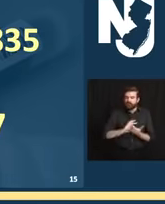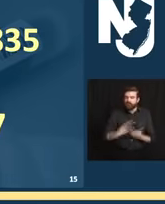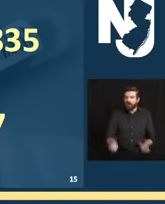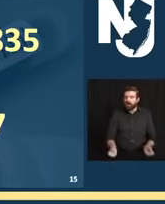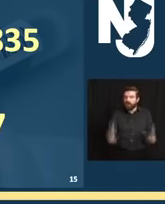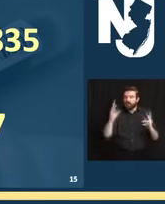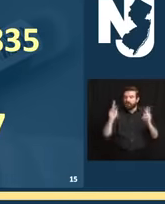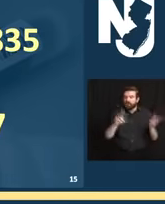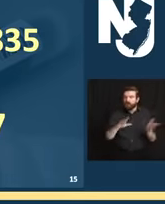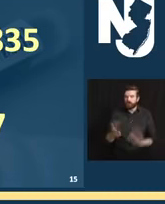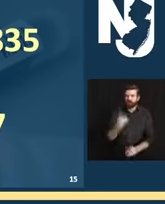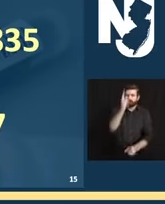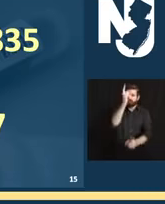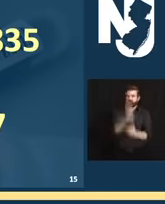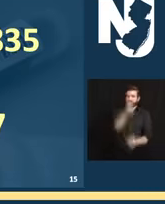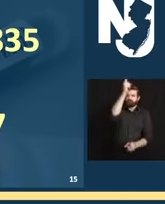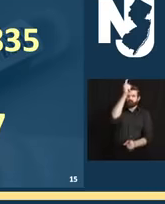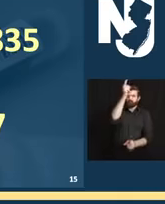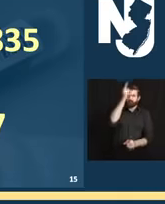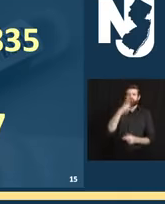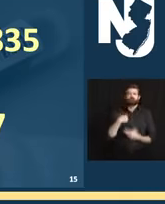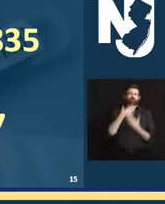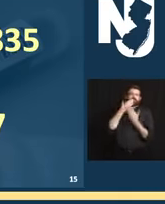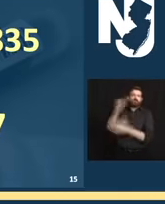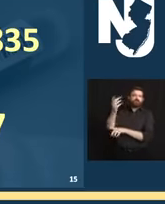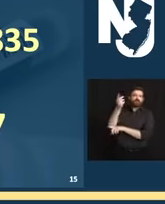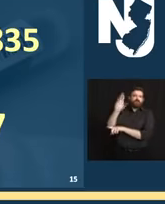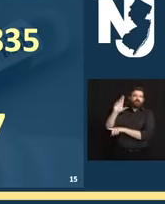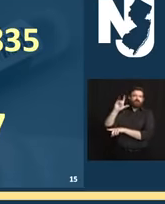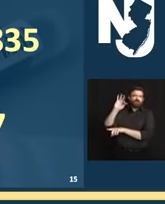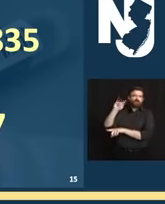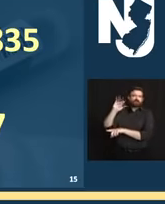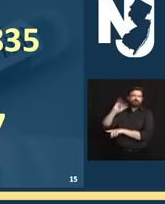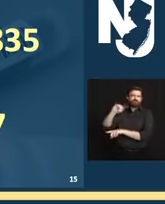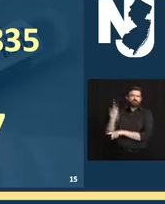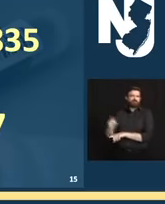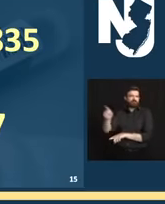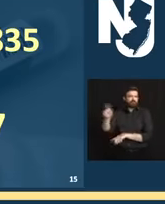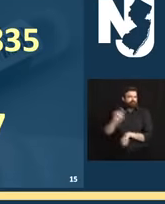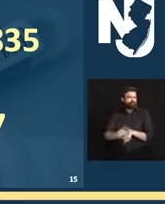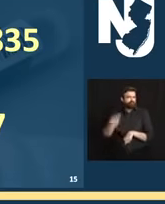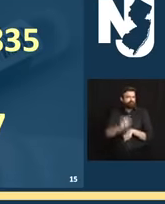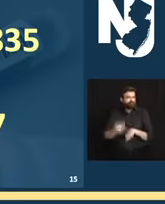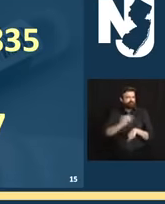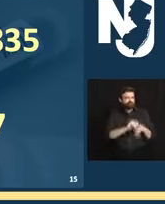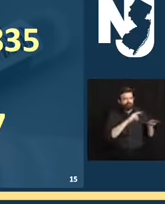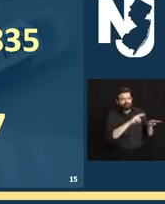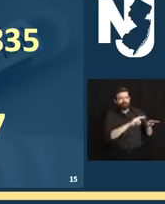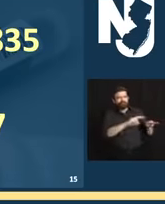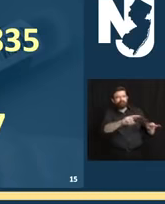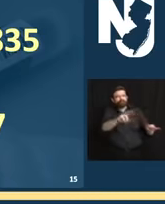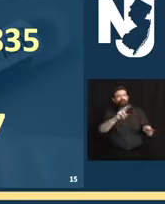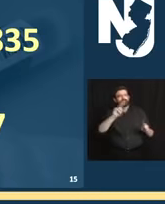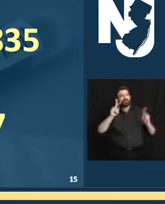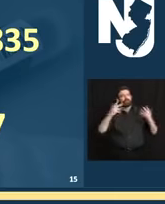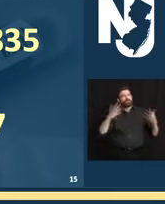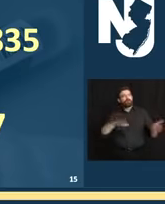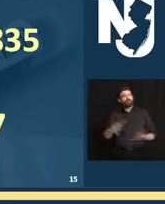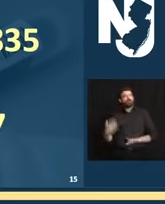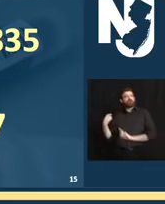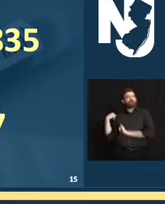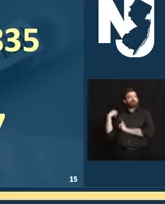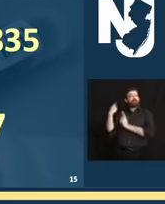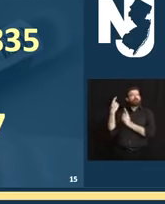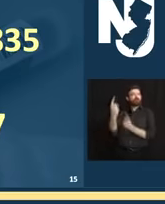task. Now let's remember, as we do every day, several more of the blessed New Jersey souls lost to COVID-19.